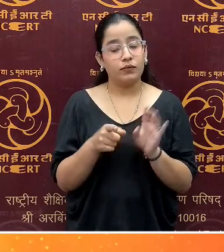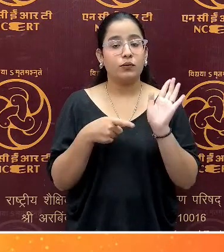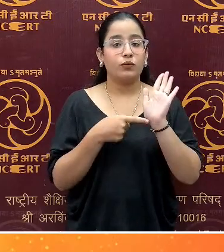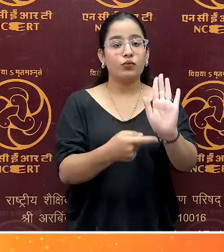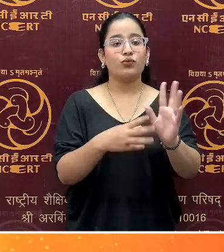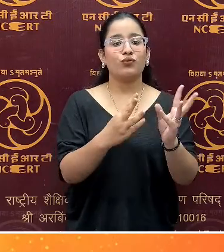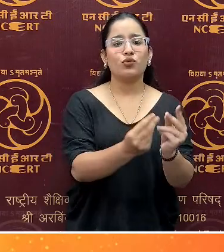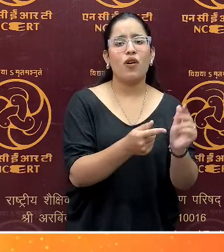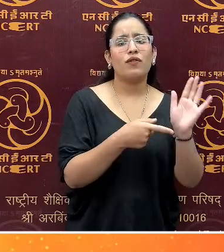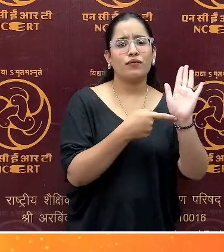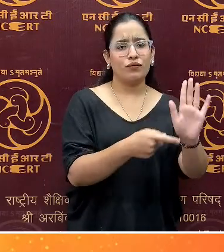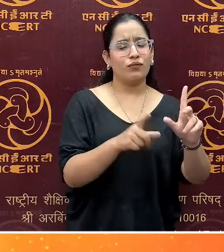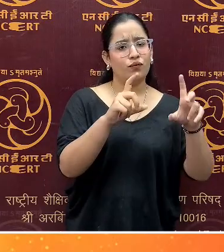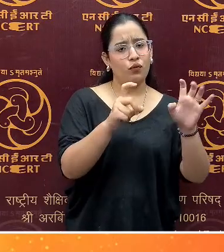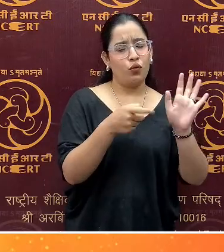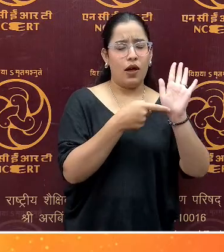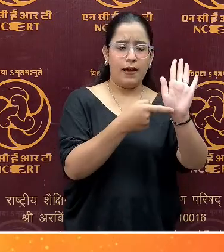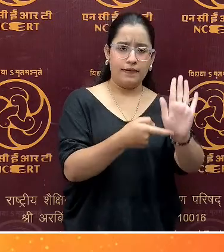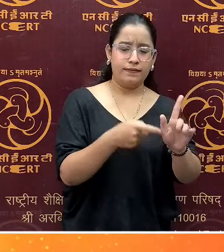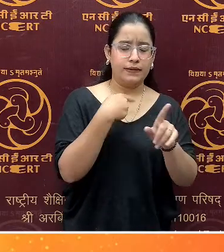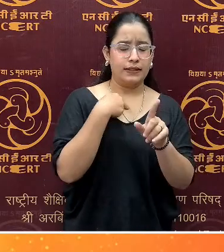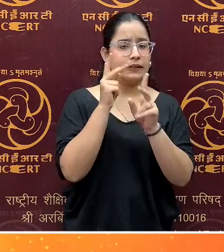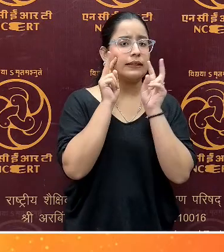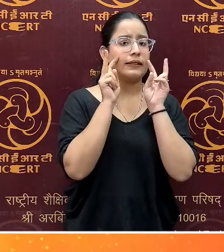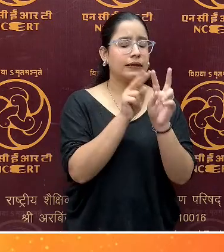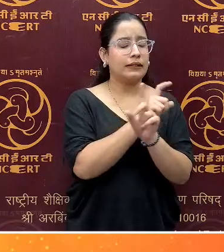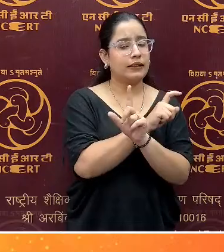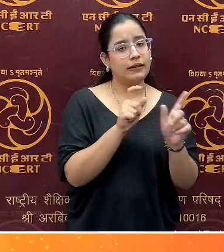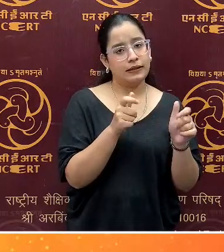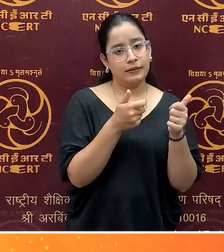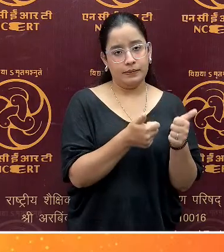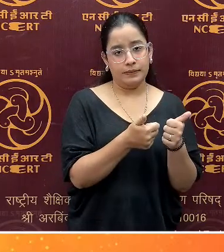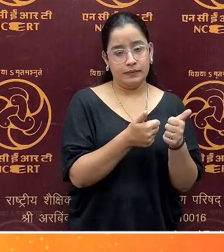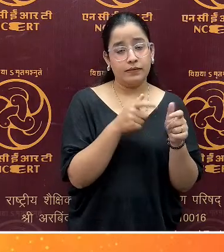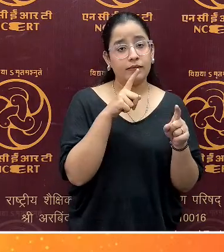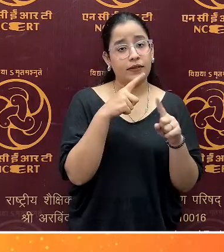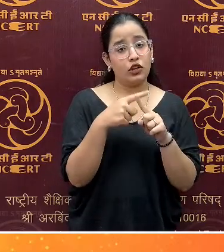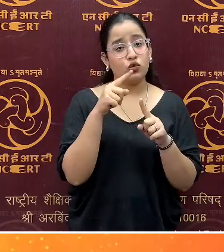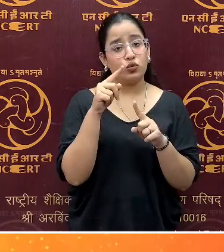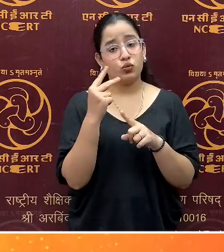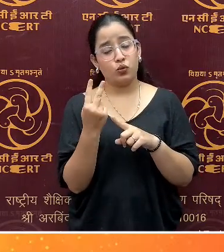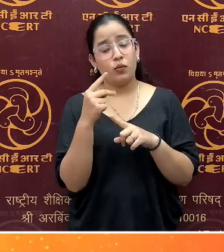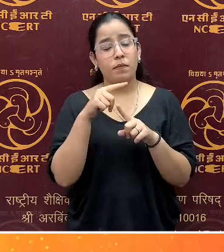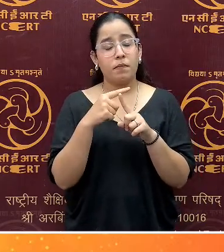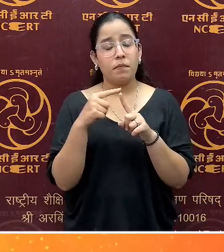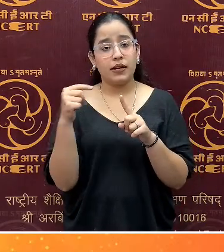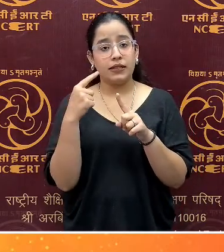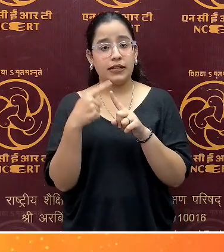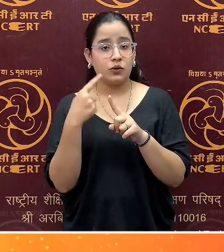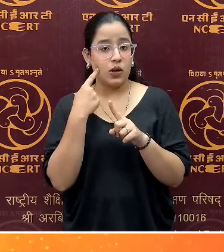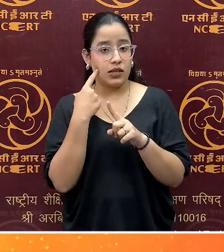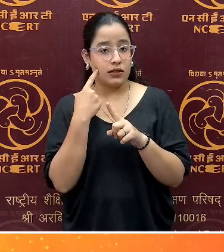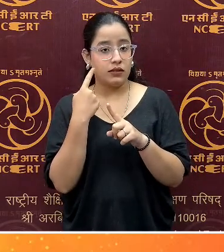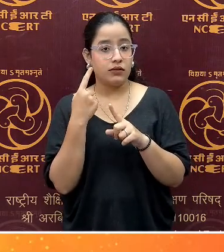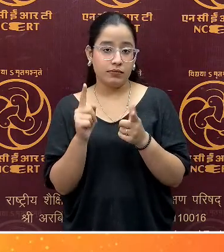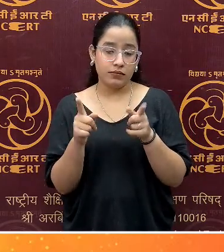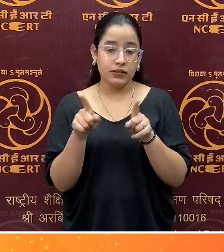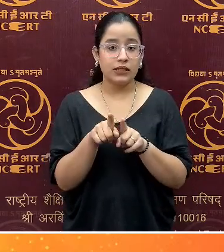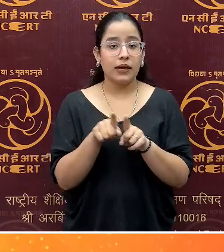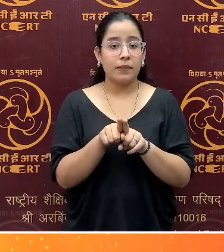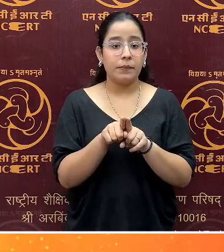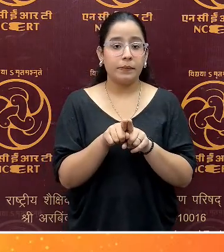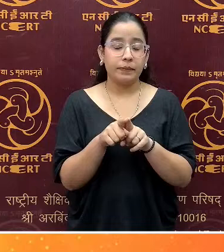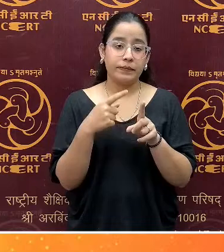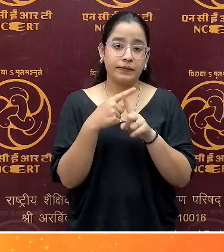z2k minus this. Combine this, you'll get this relation x2 minus x1i, y2 minus y1j, z2